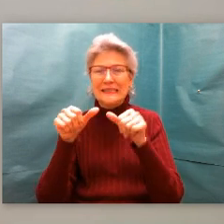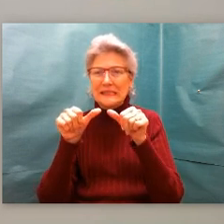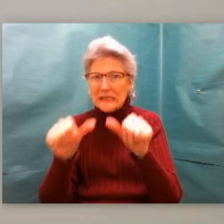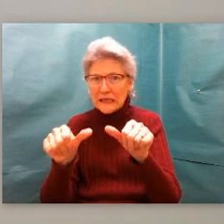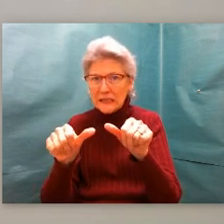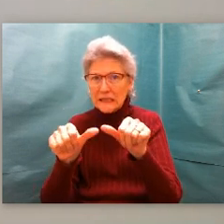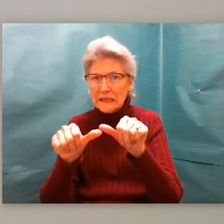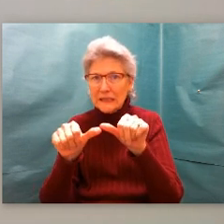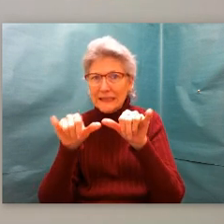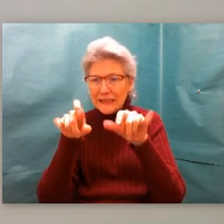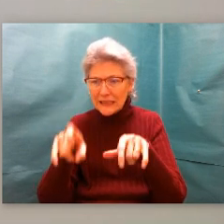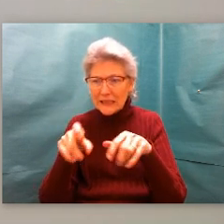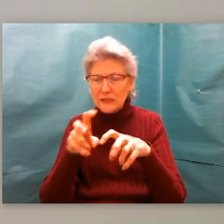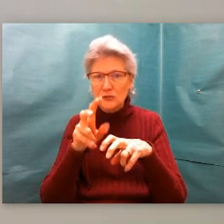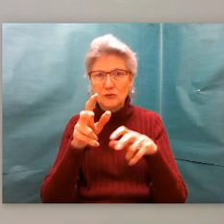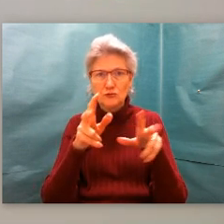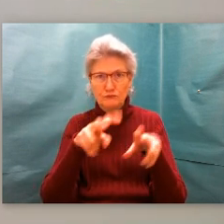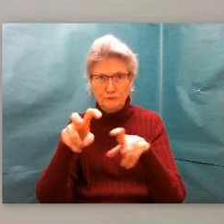be traveled.